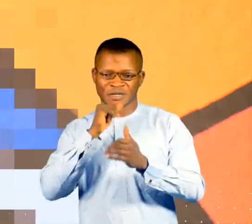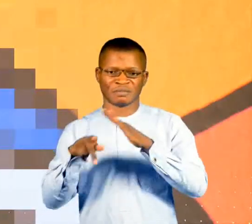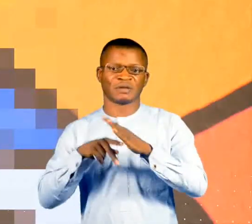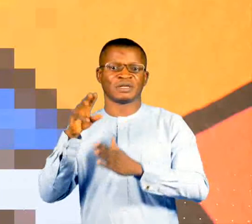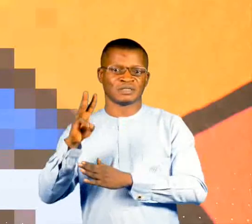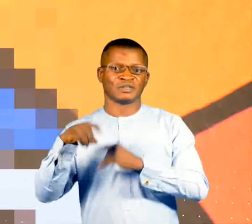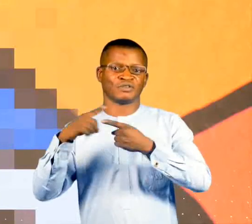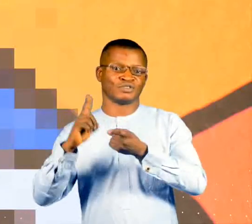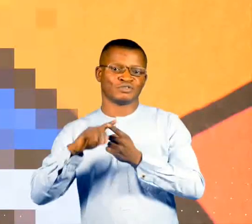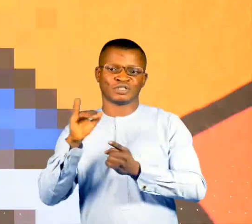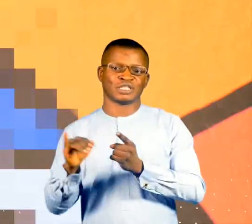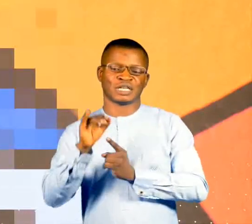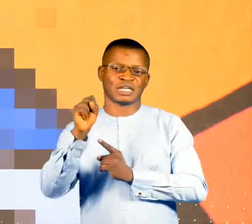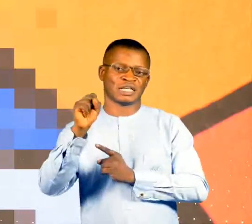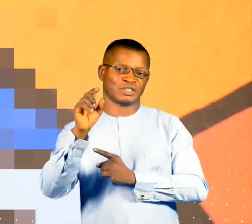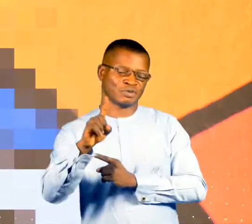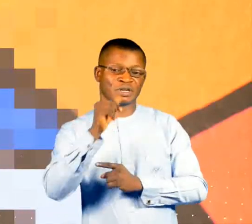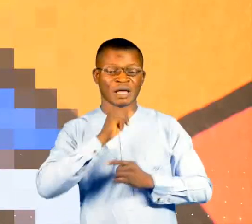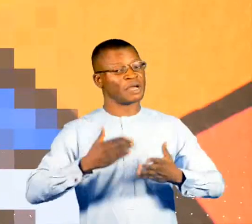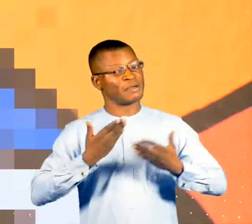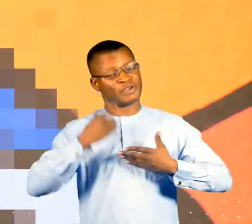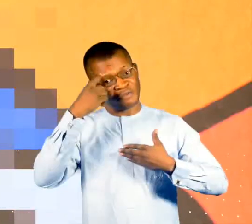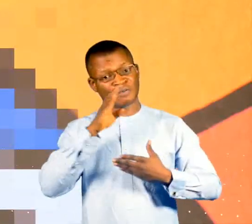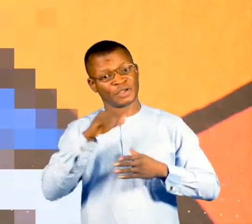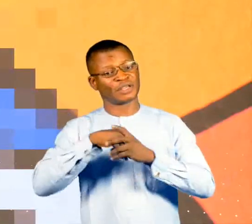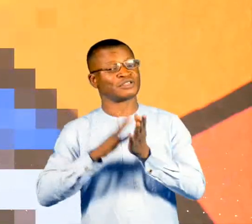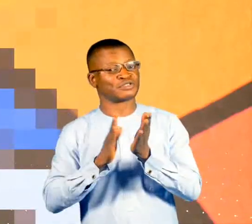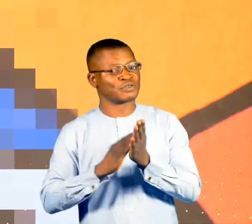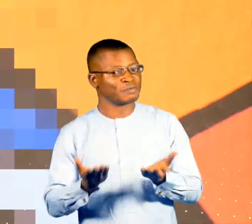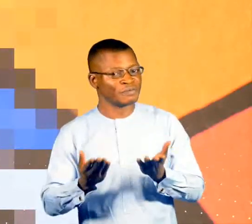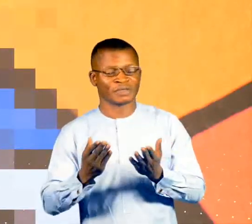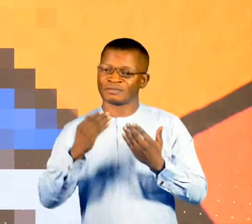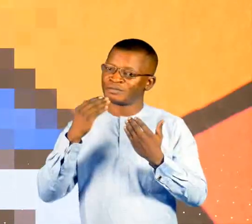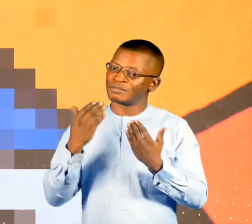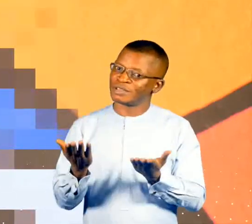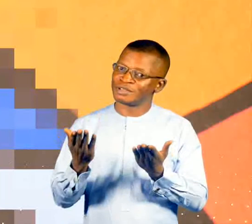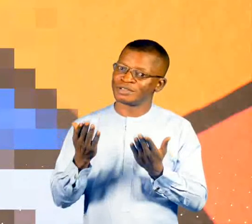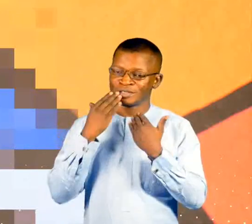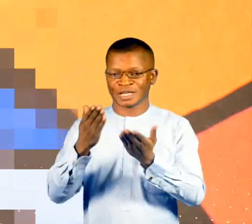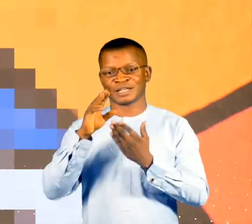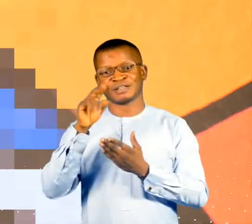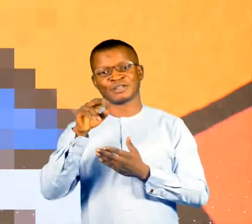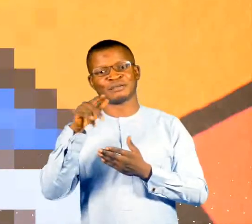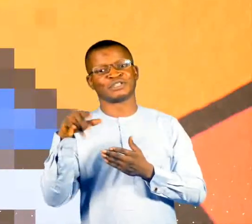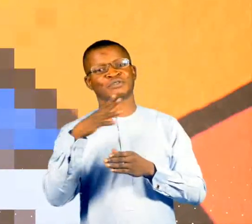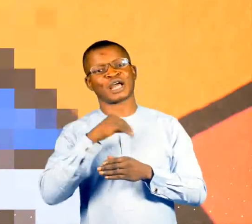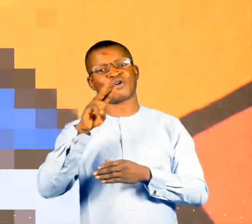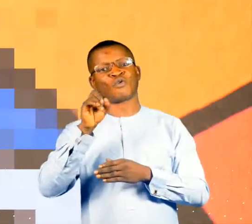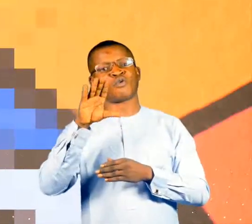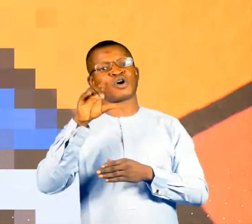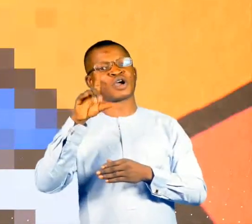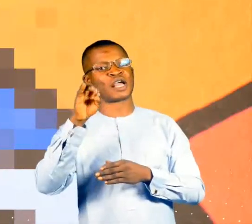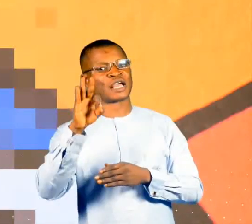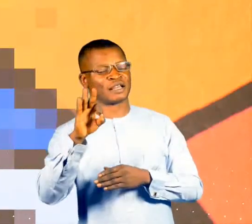NAPTIP. Now I'm going to school and in PR6, went to JSS1. I'm happy for being in school. I've rather thank